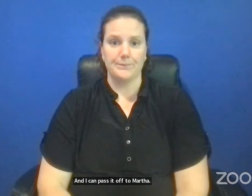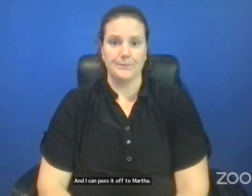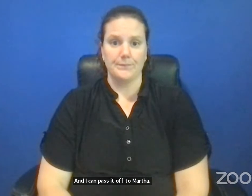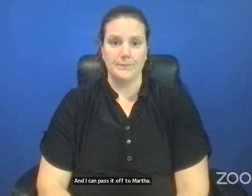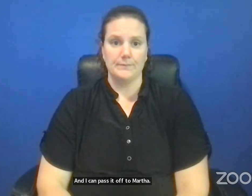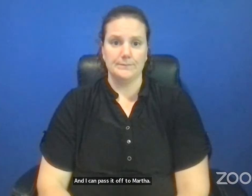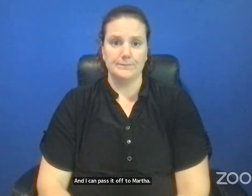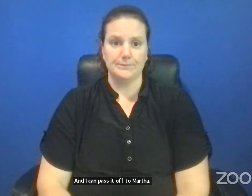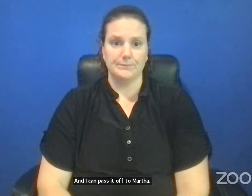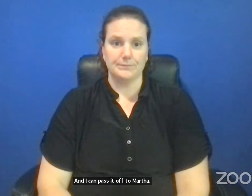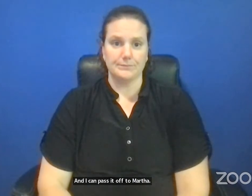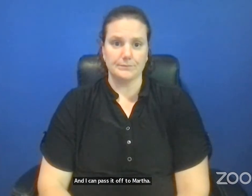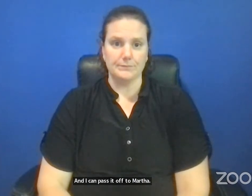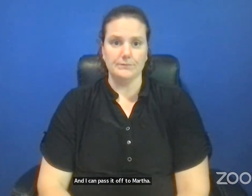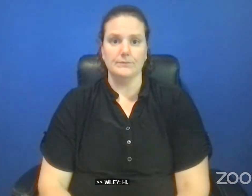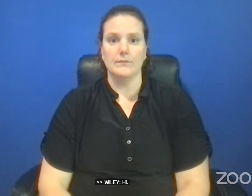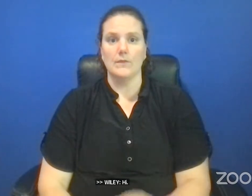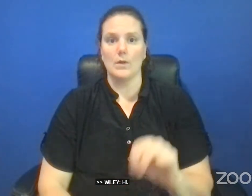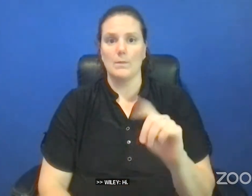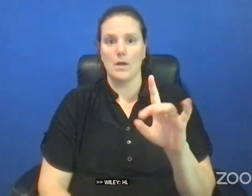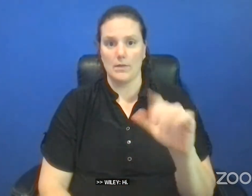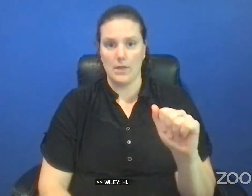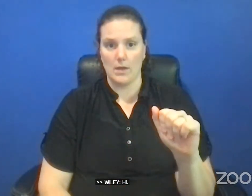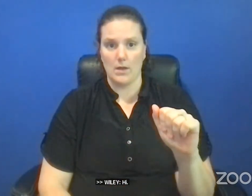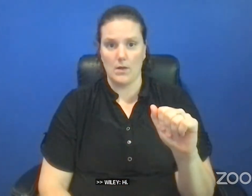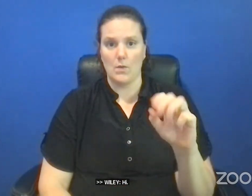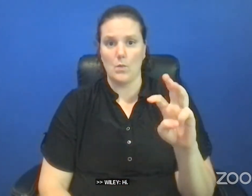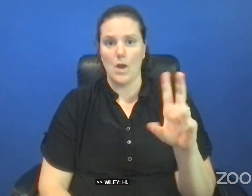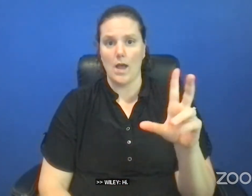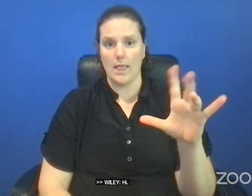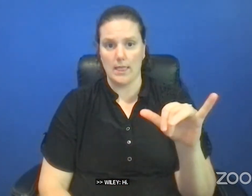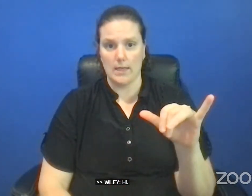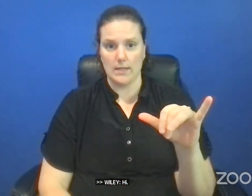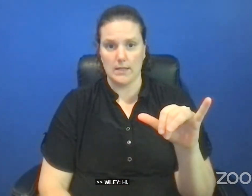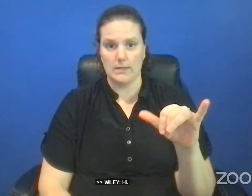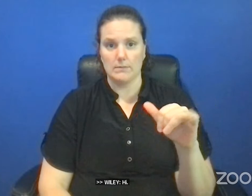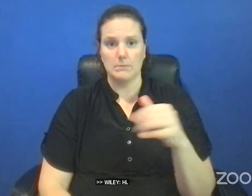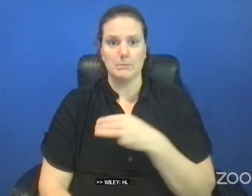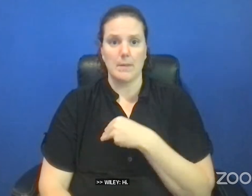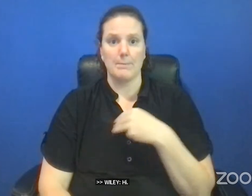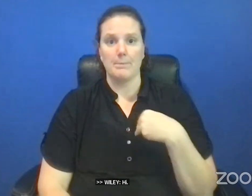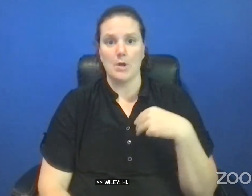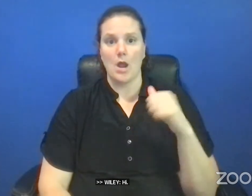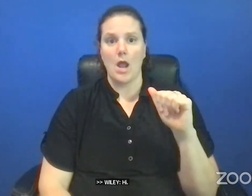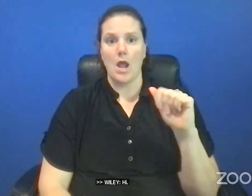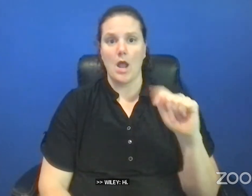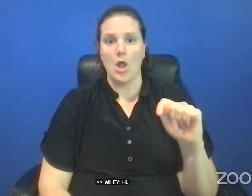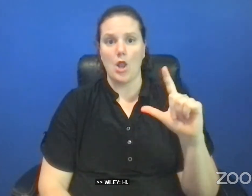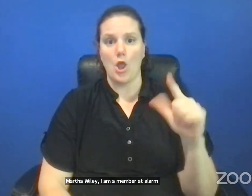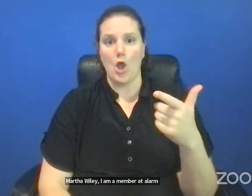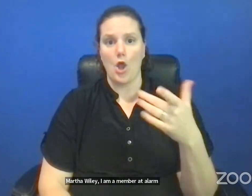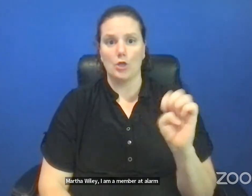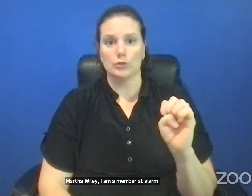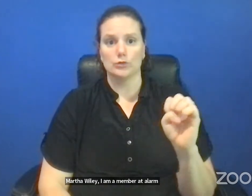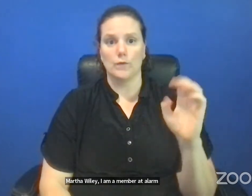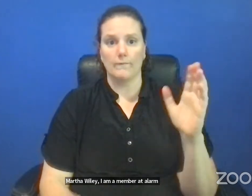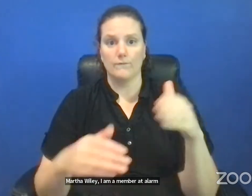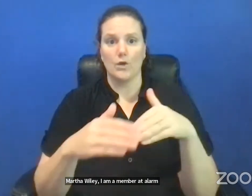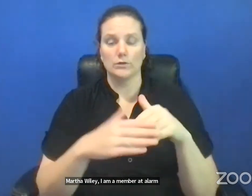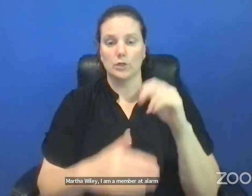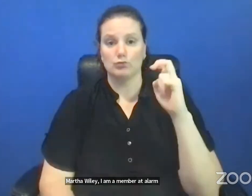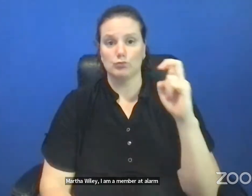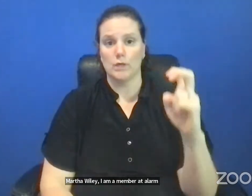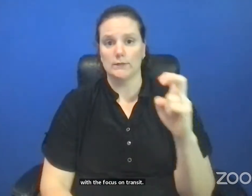Hi, Martha Wiley, and I am a member at large with a focus on transit.